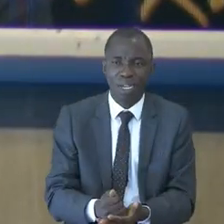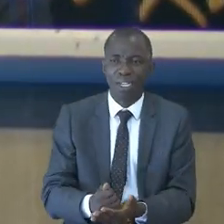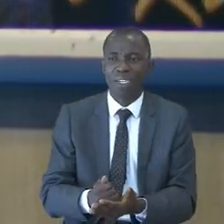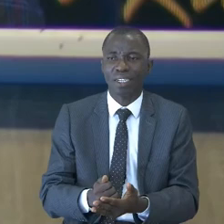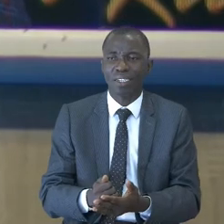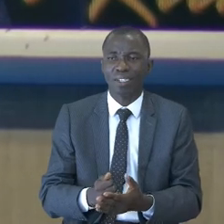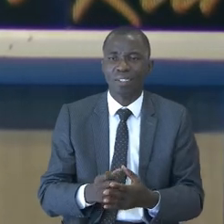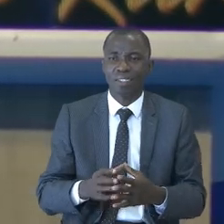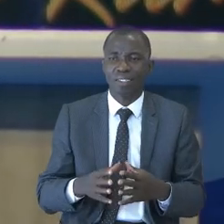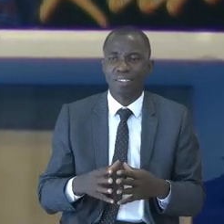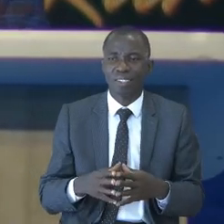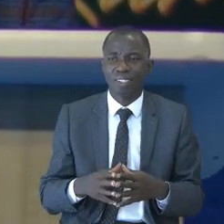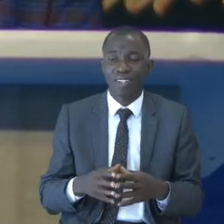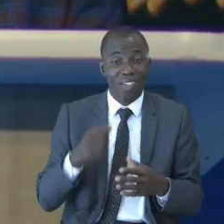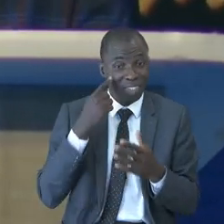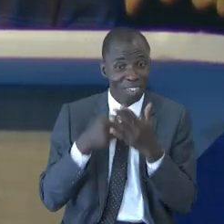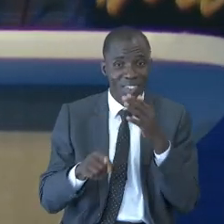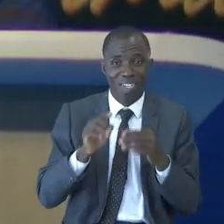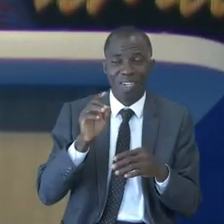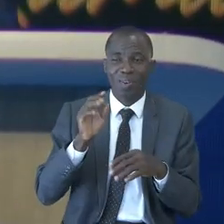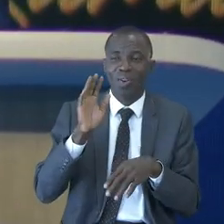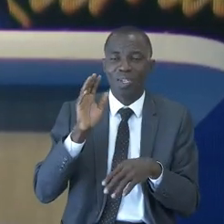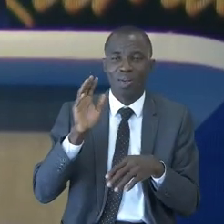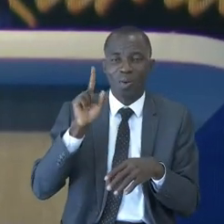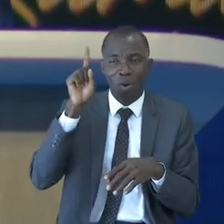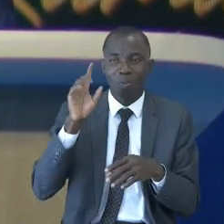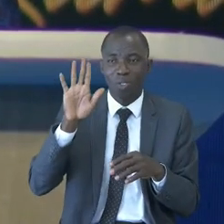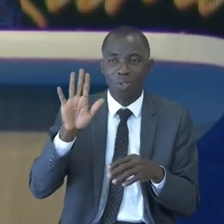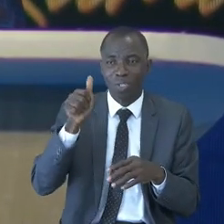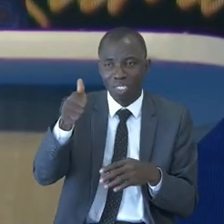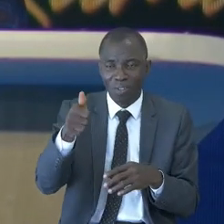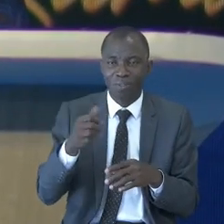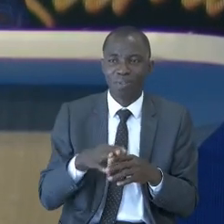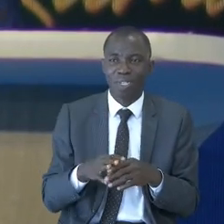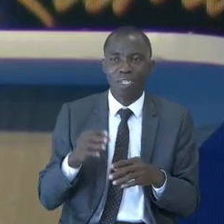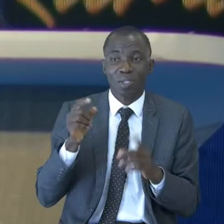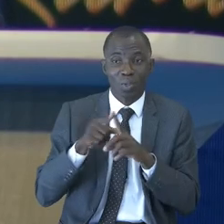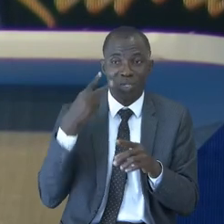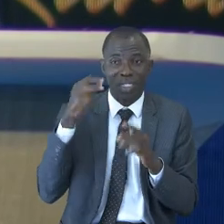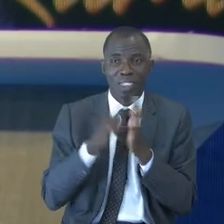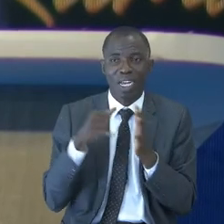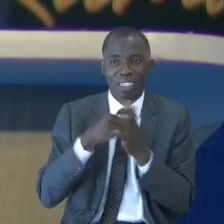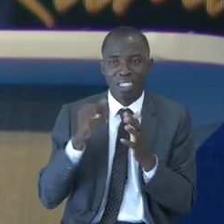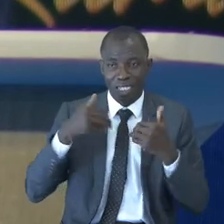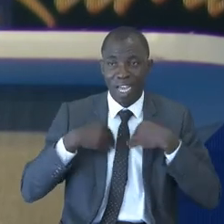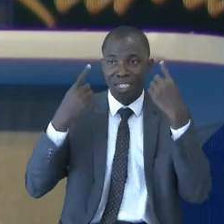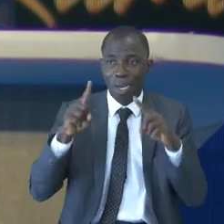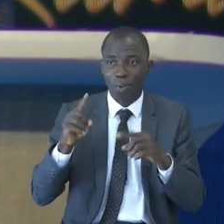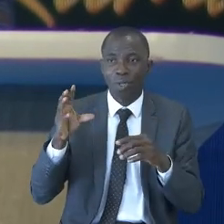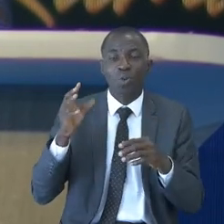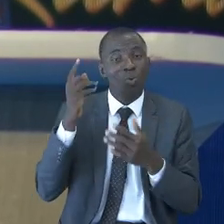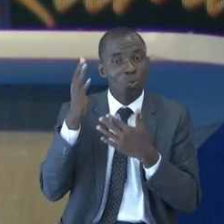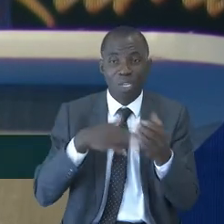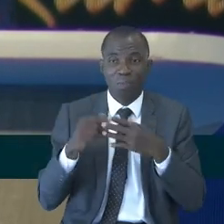Amen. Check up yourself to see that it has happened. And whatever you couldn't